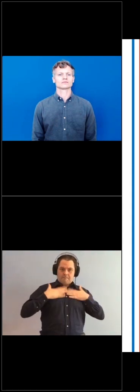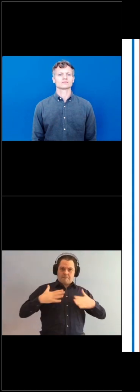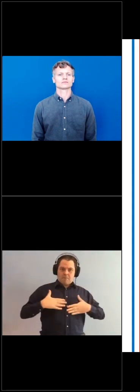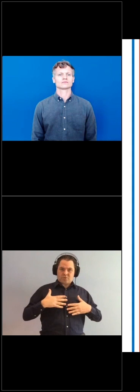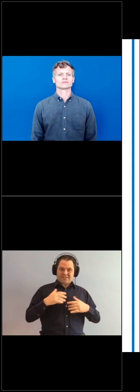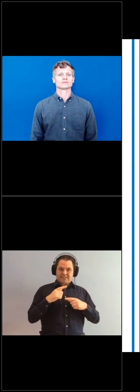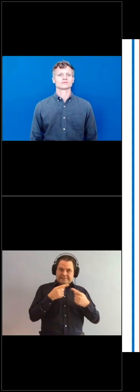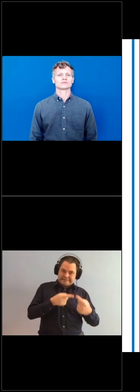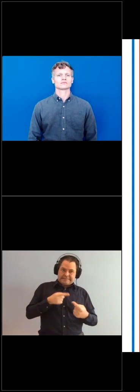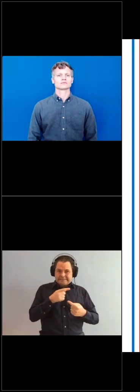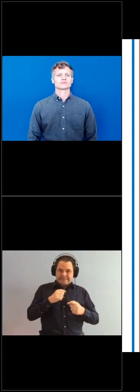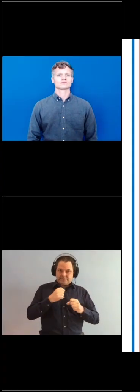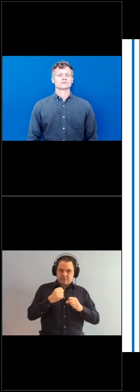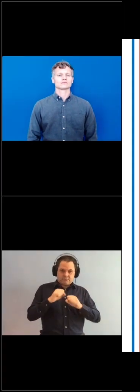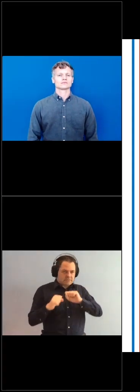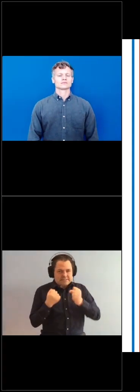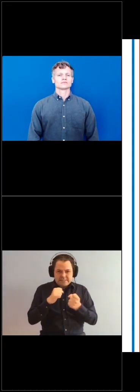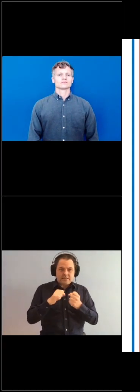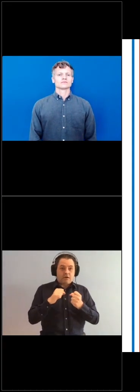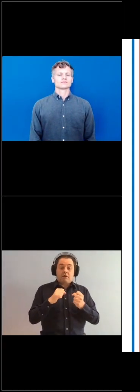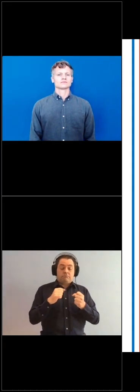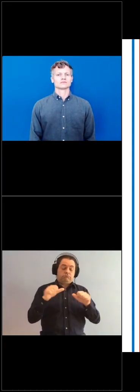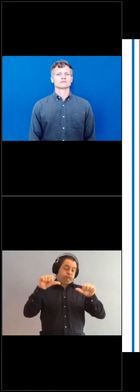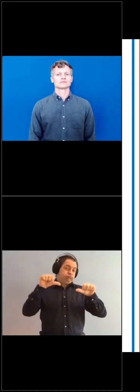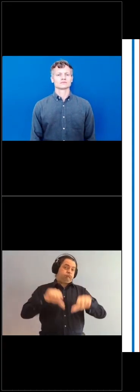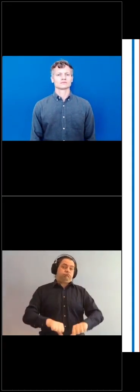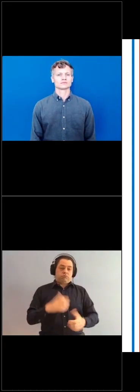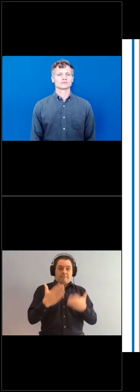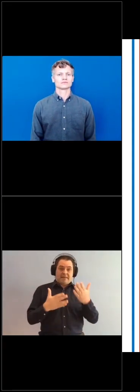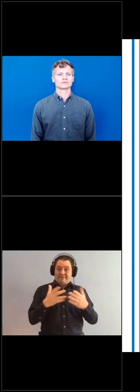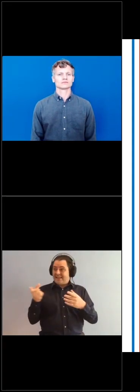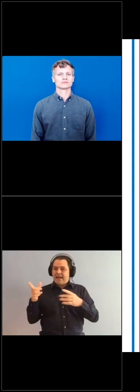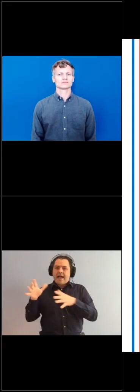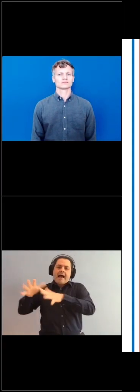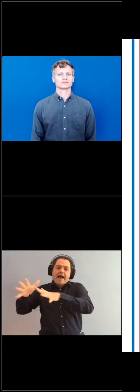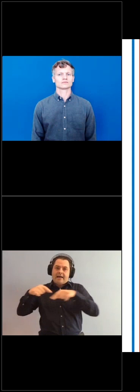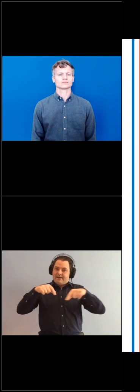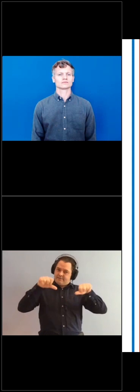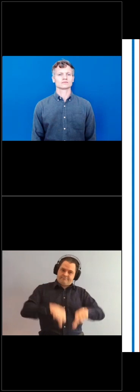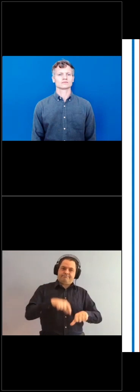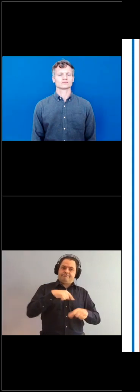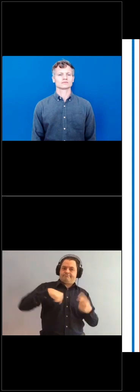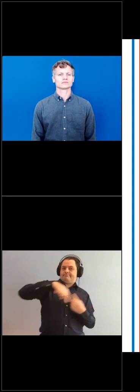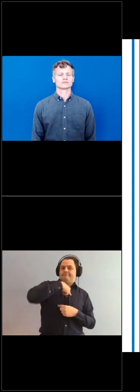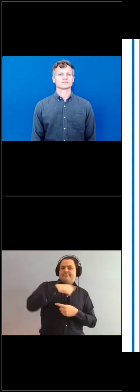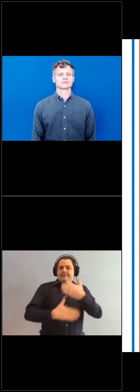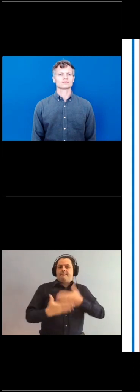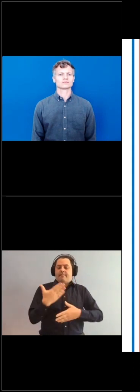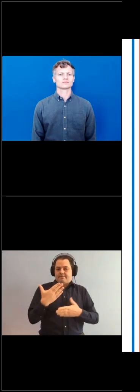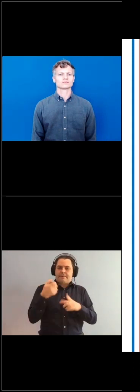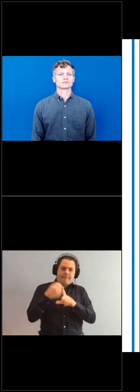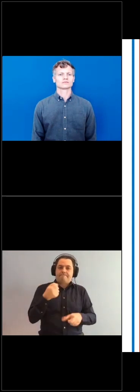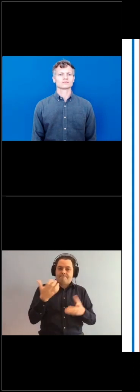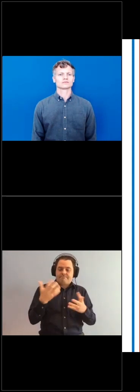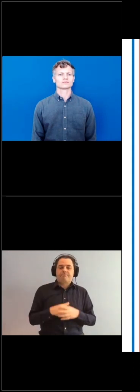with the situation. So when we look to more particularly the exposure risk, we might know